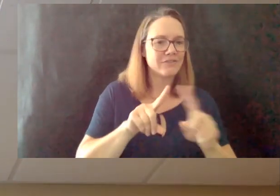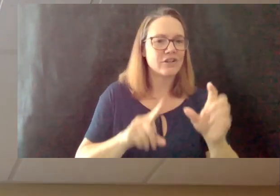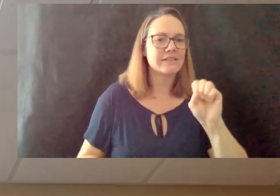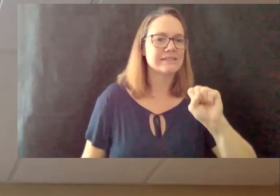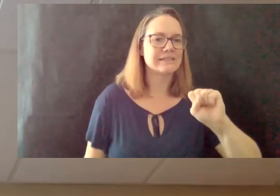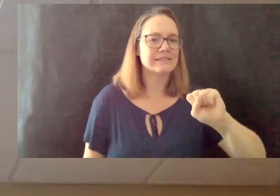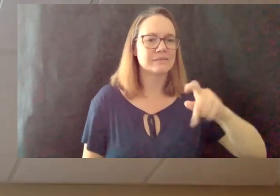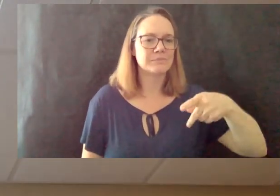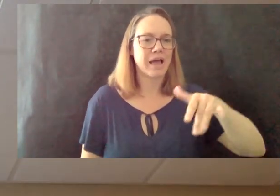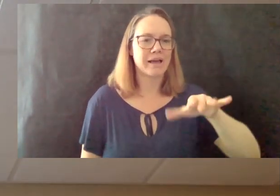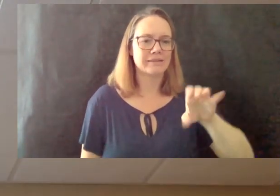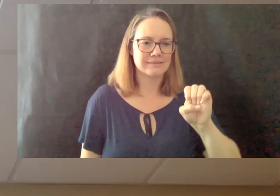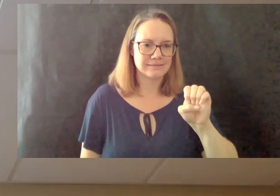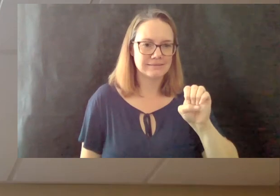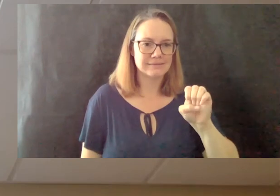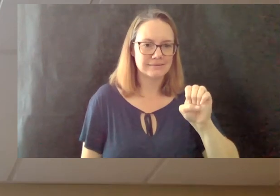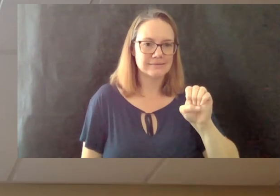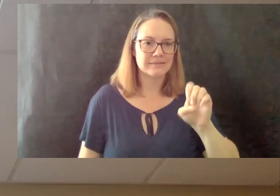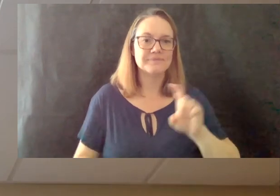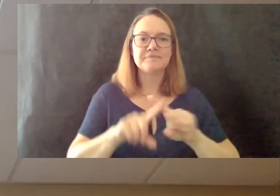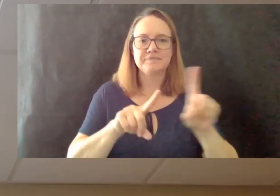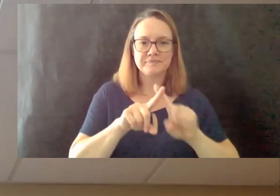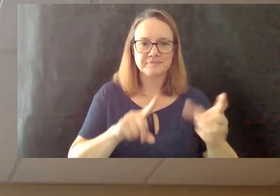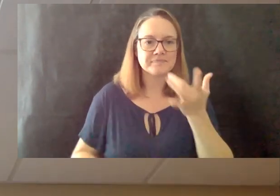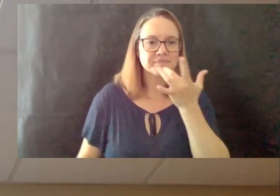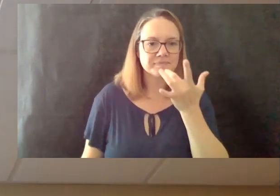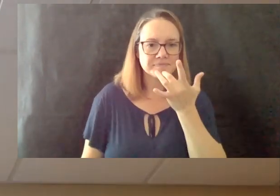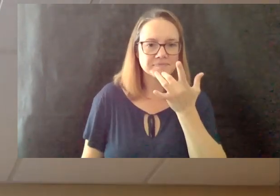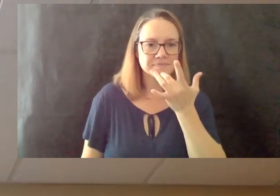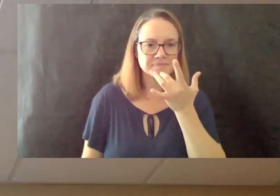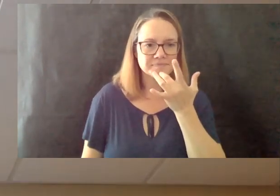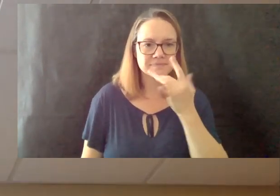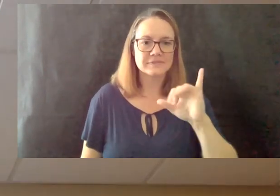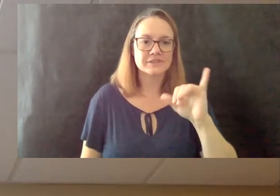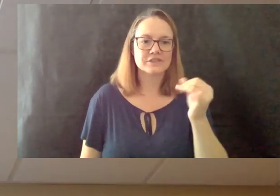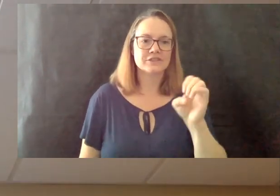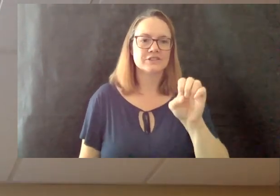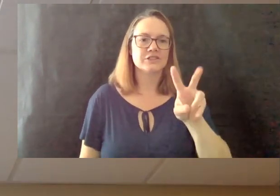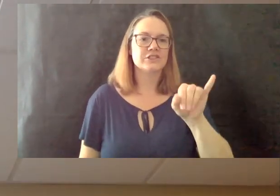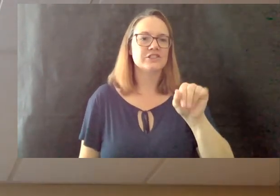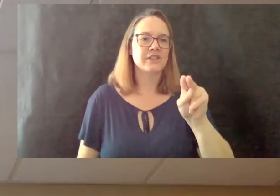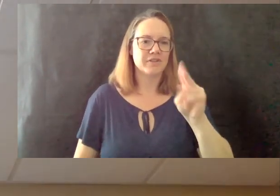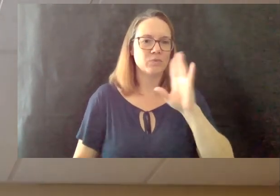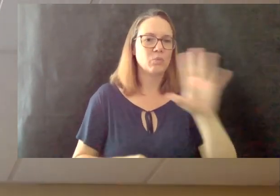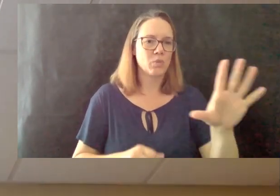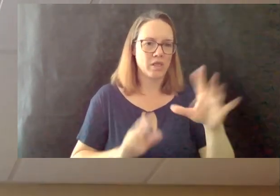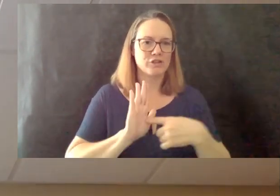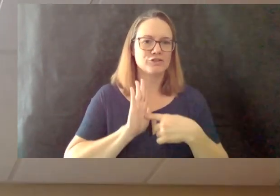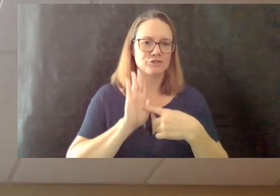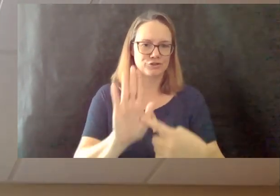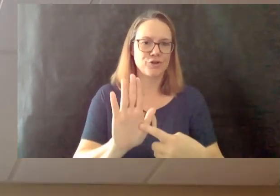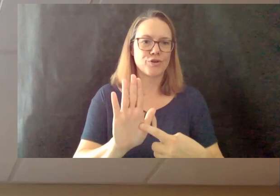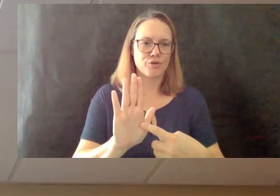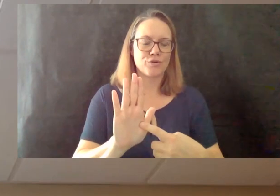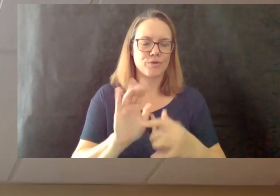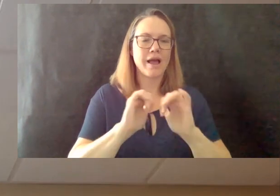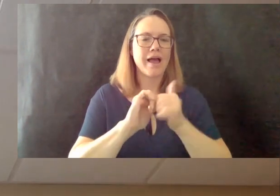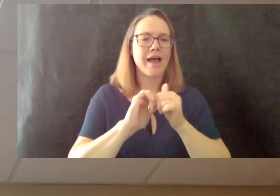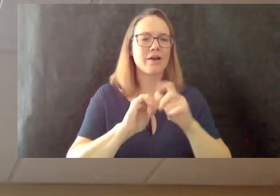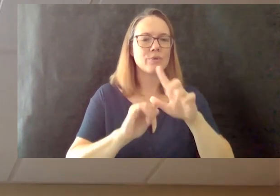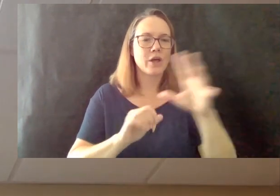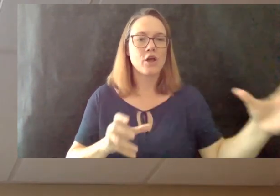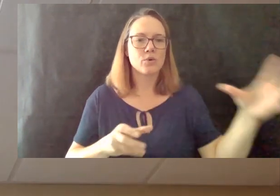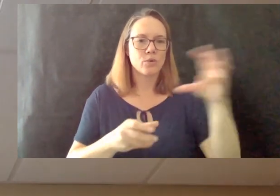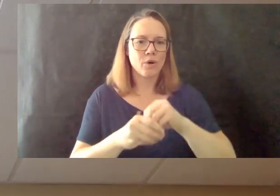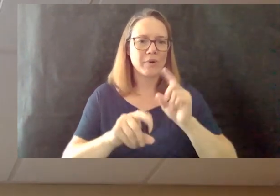so we're gonna let Jevin show us 3 different ways to prepare foods, and, you know, think about different ways